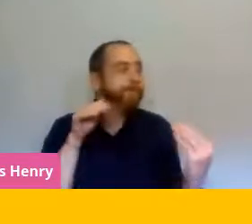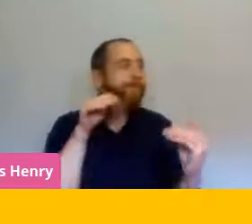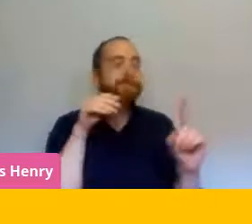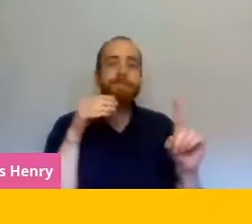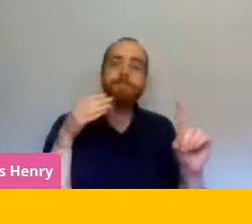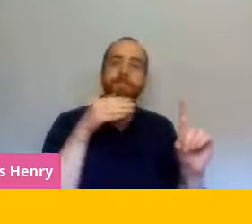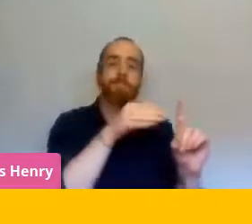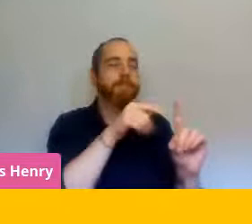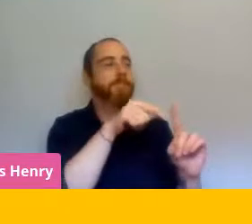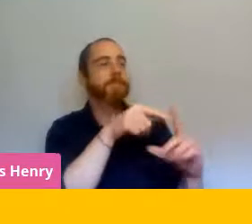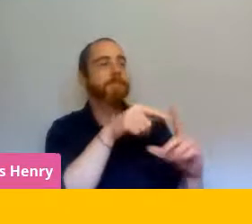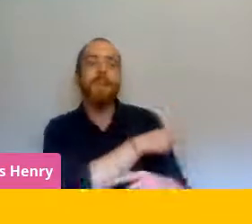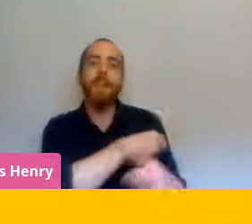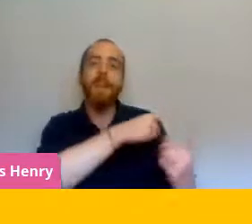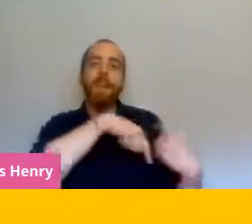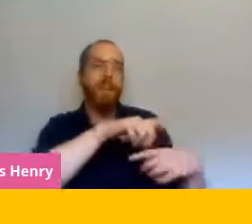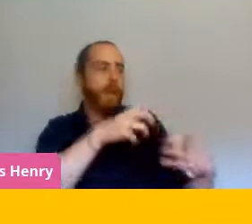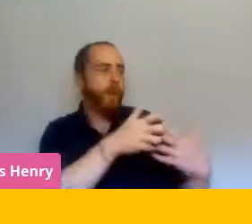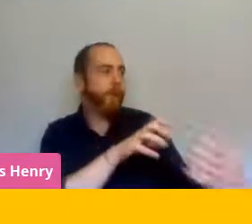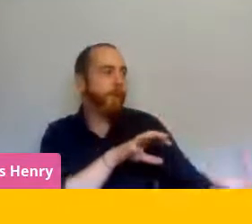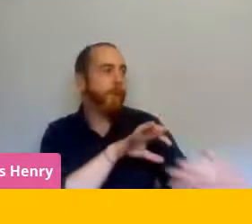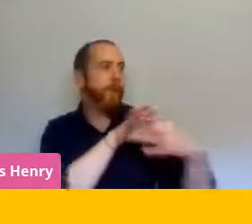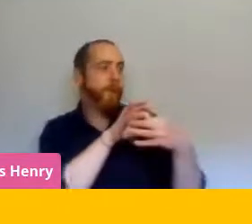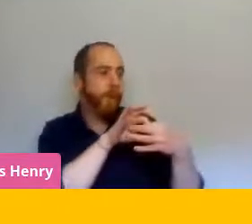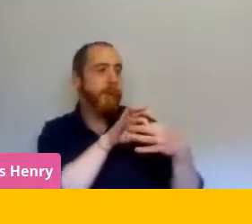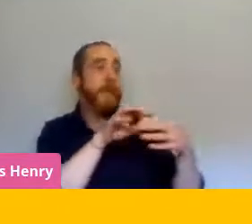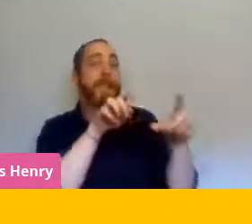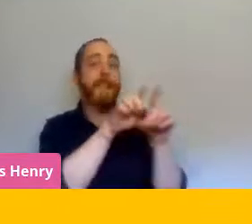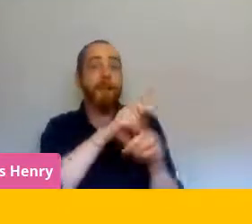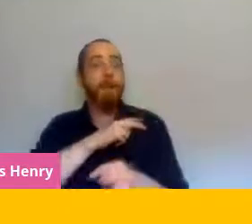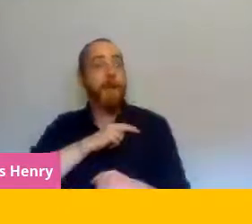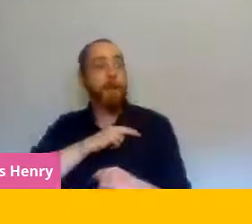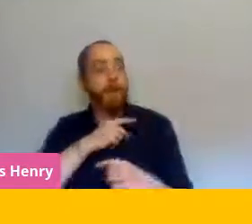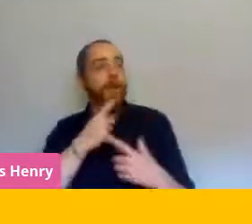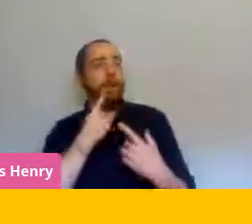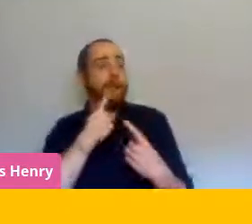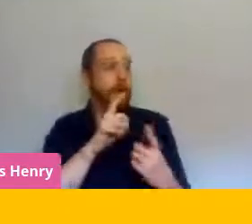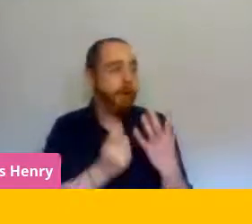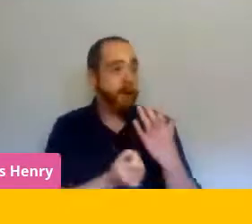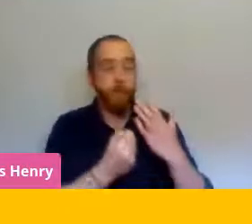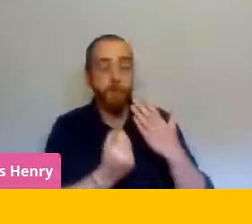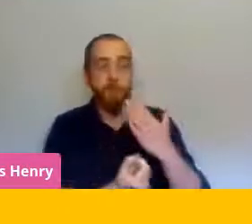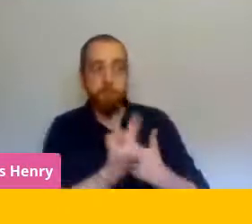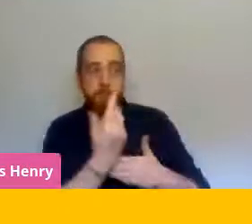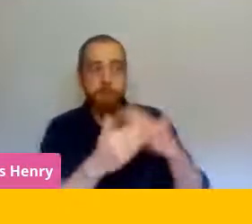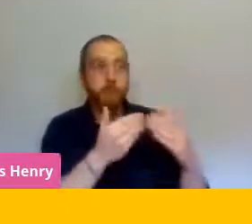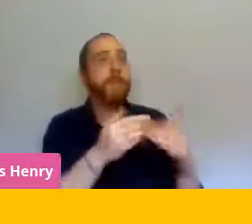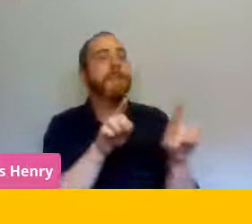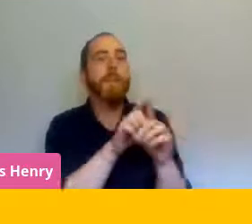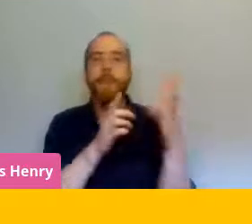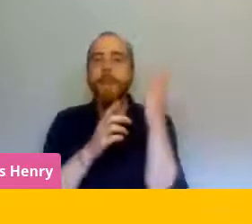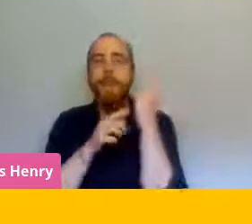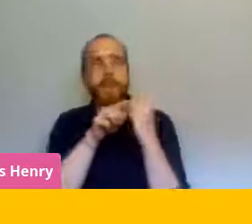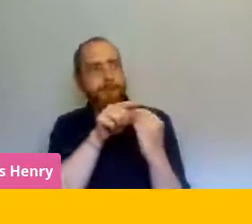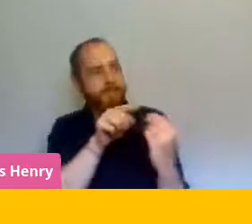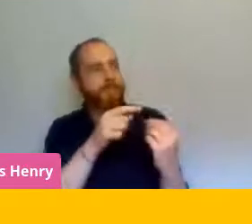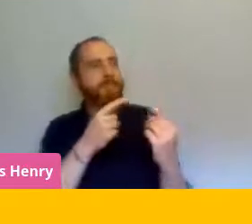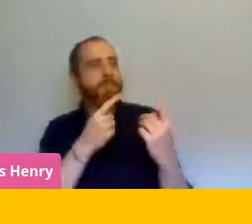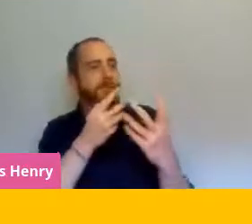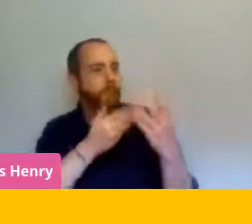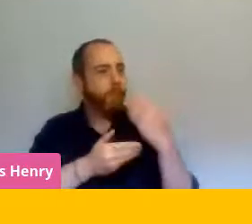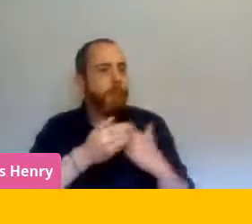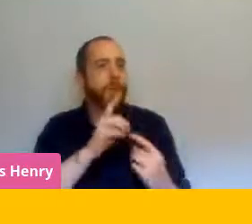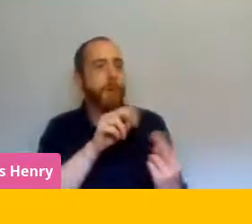on listening to members as they are on telling them what we're doing, are a really good way of doing this. And also, as Christina